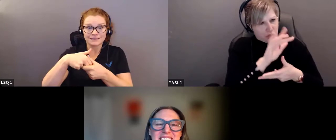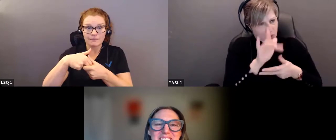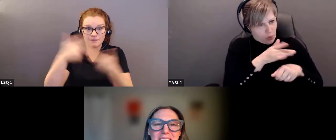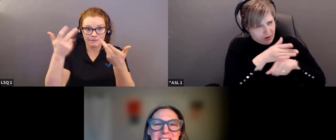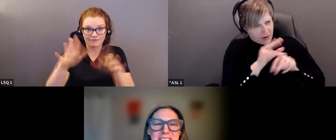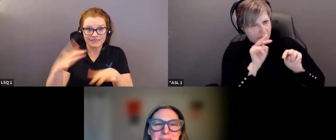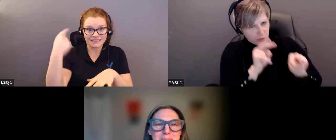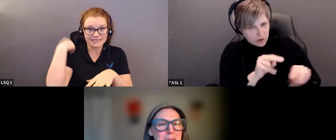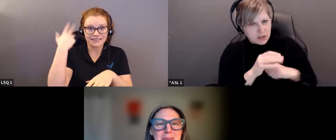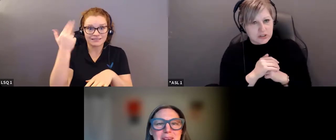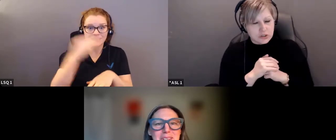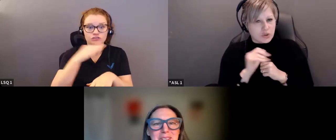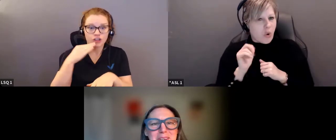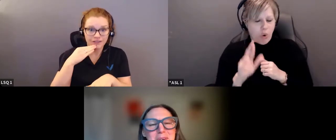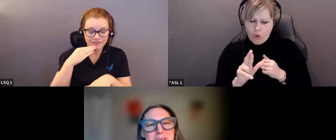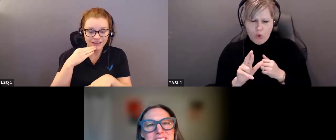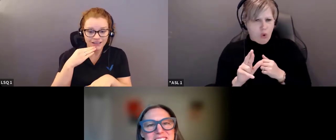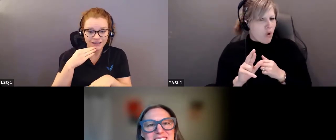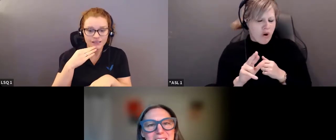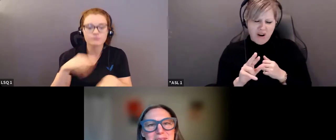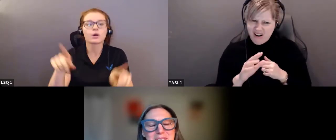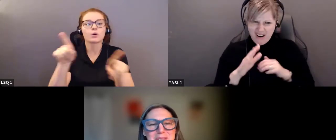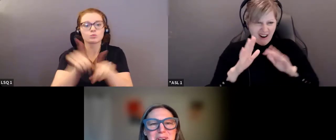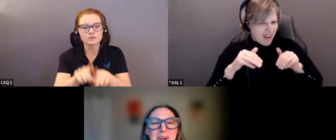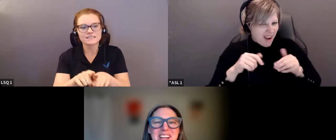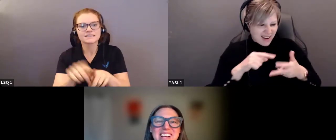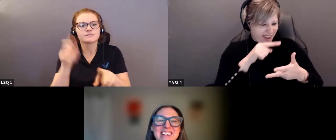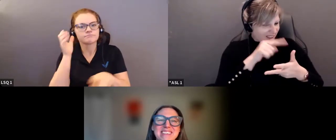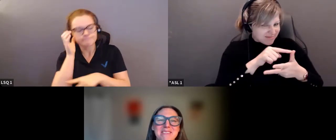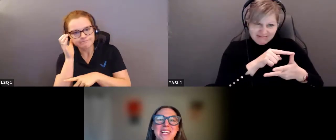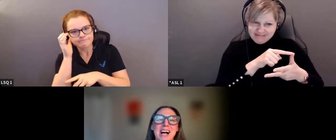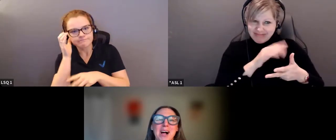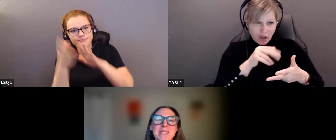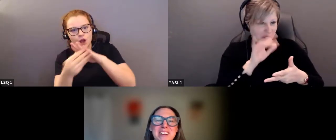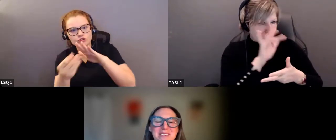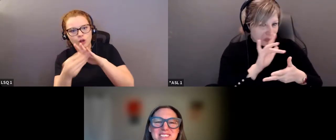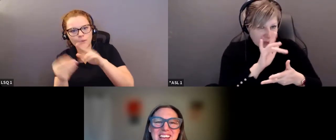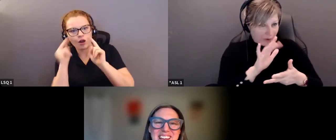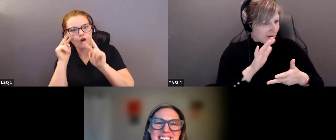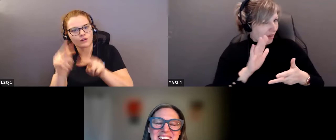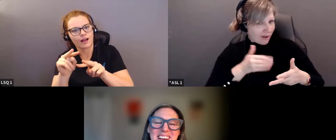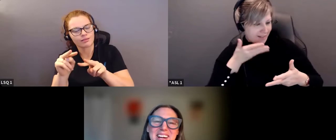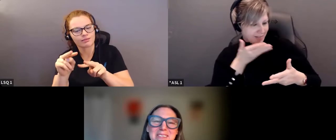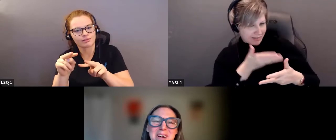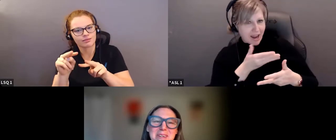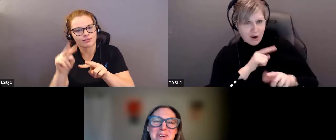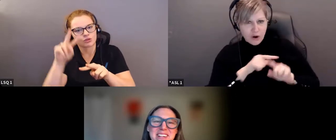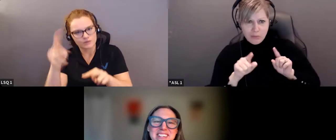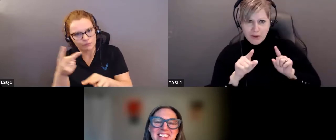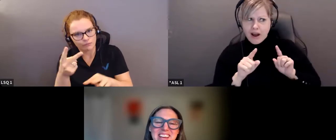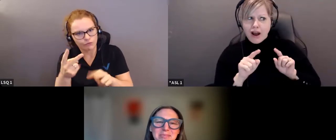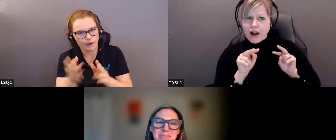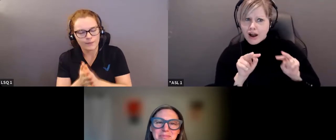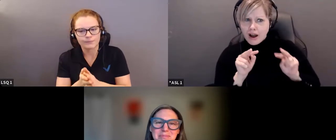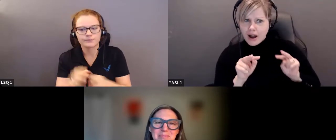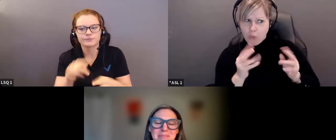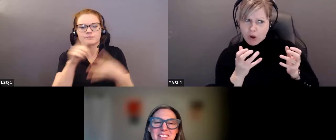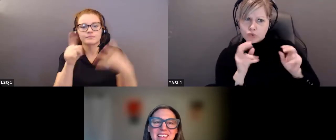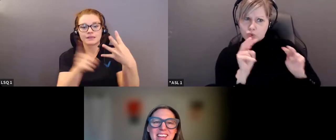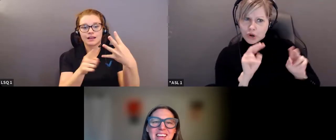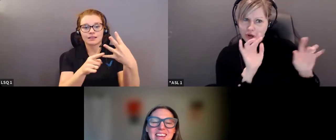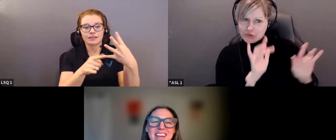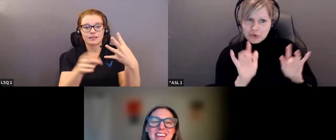called neither, but boy, am I ever looking forward to seeing that first recording because it will help me understand where we're going today.